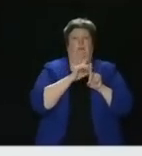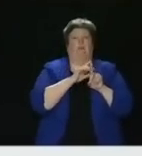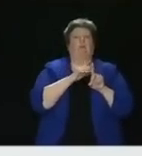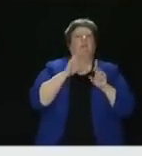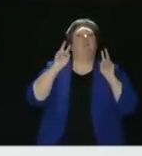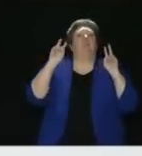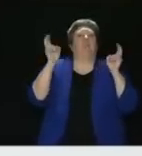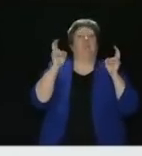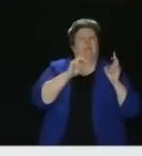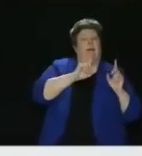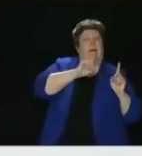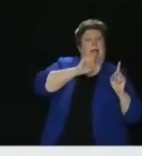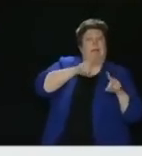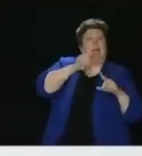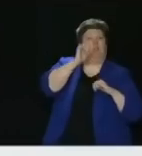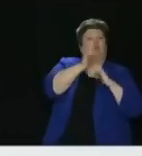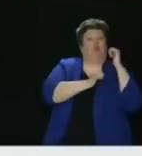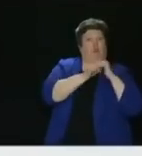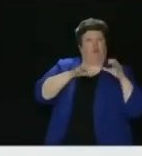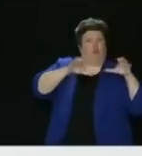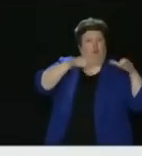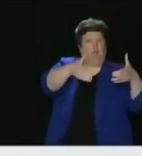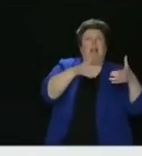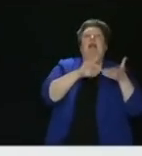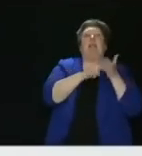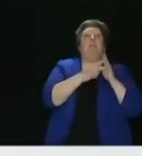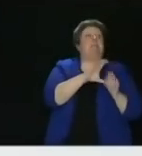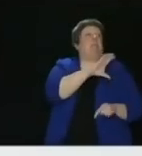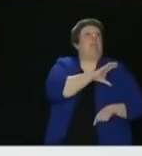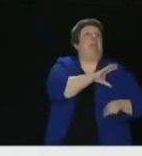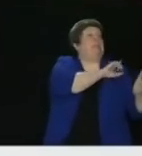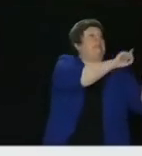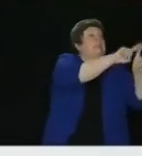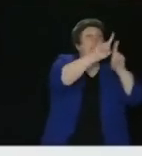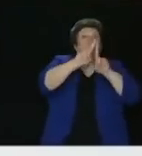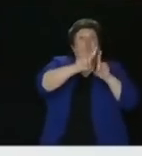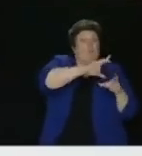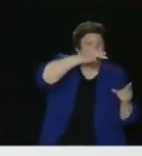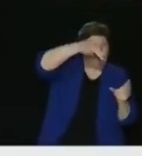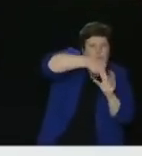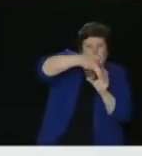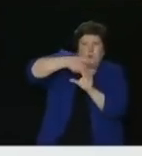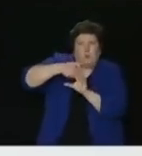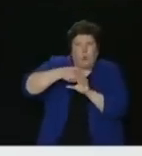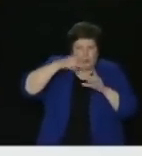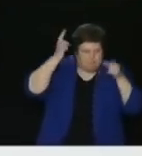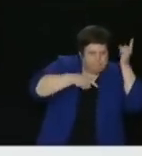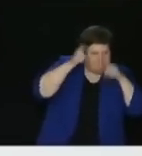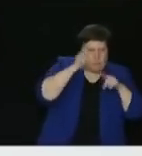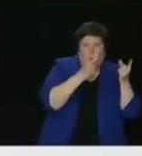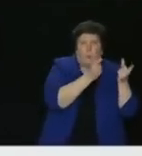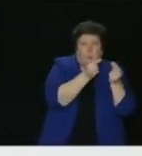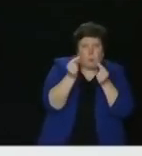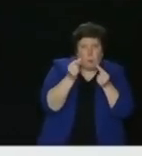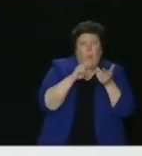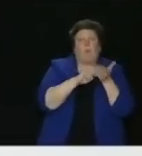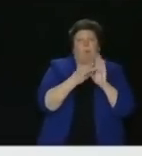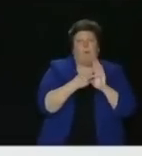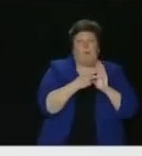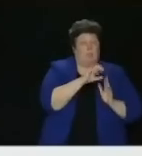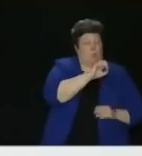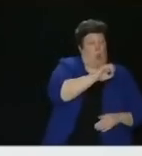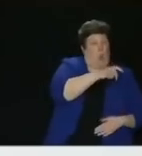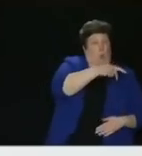for managing this event. And that really brings the resources and the capacities of the OPP and the RCMP to the assistance of the Ottawa